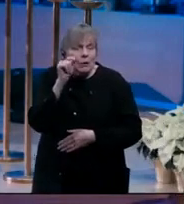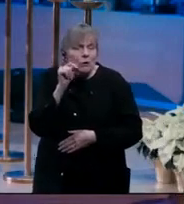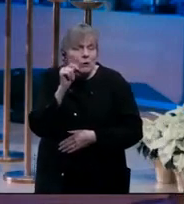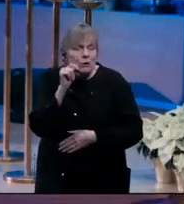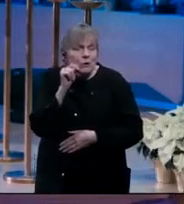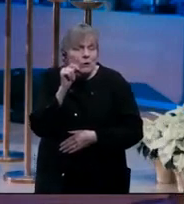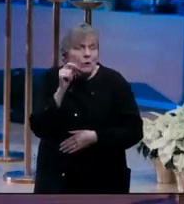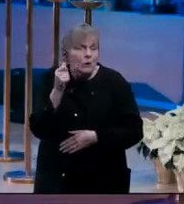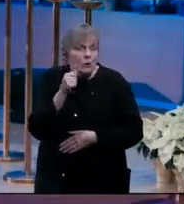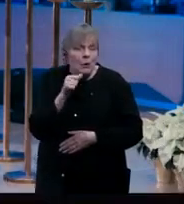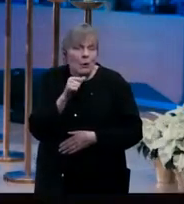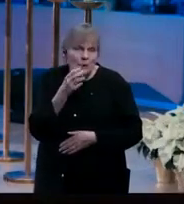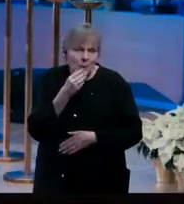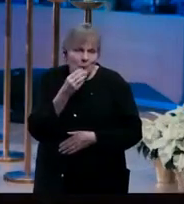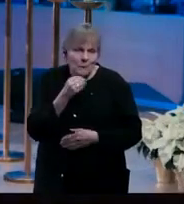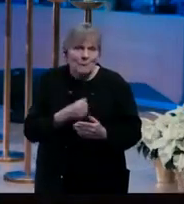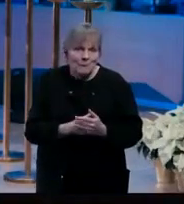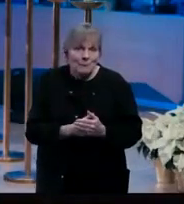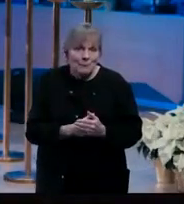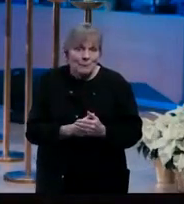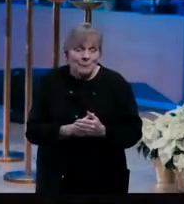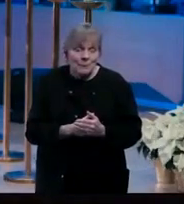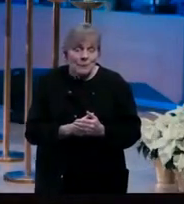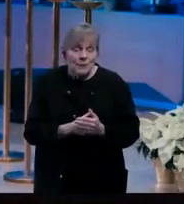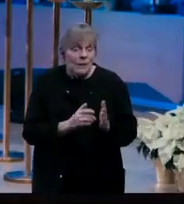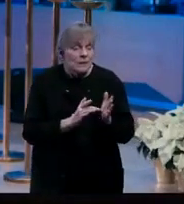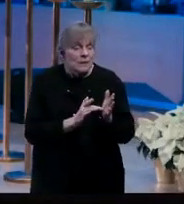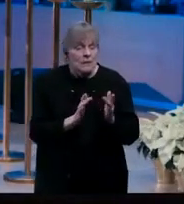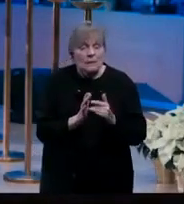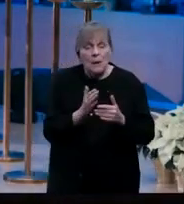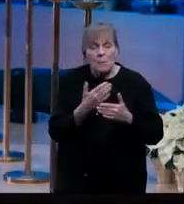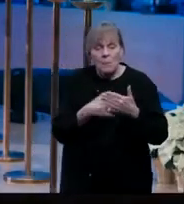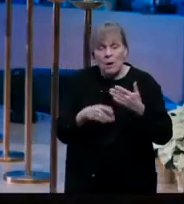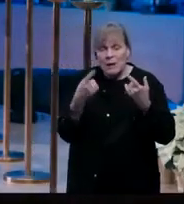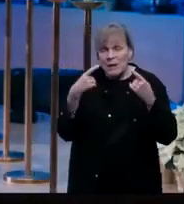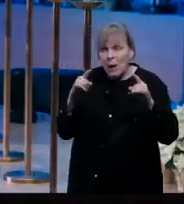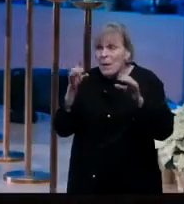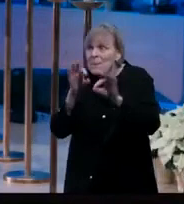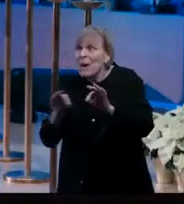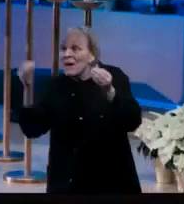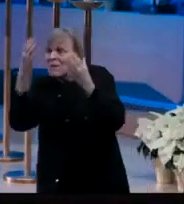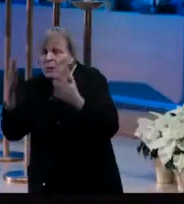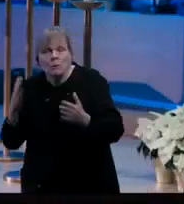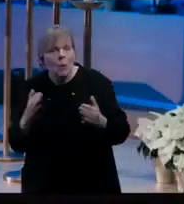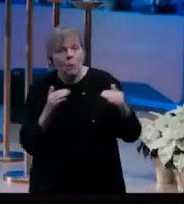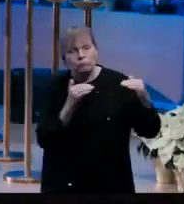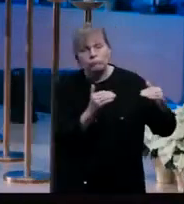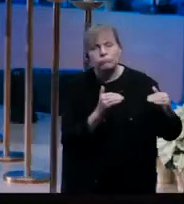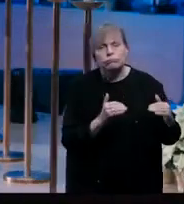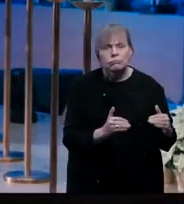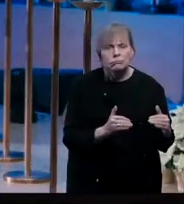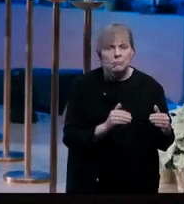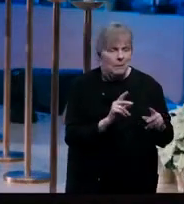girl. And when his birth was announced, it wasn't to all the important people, but it was to the lowly,